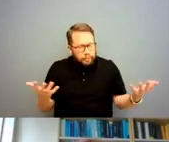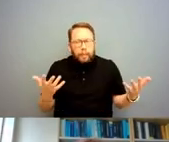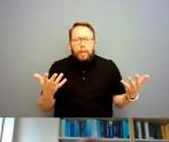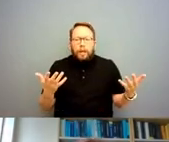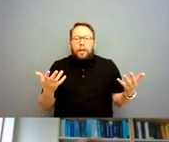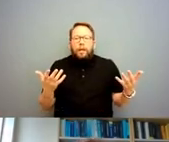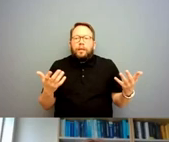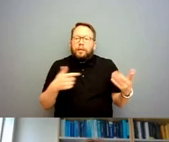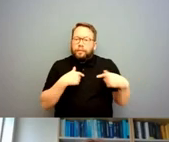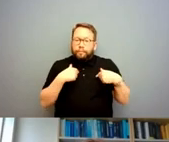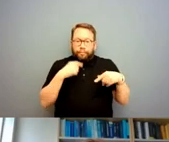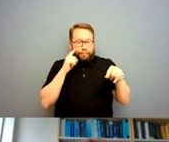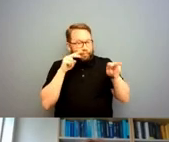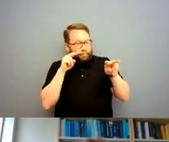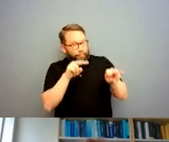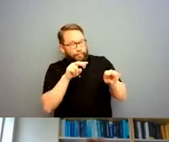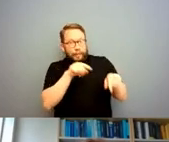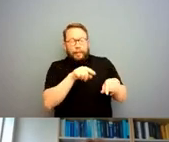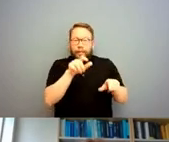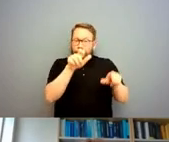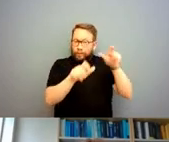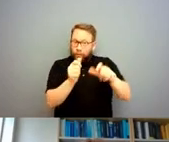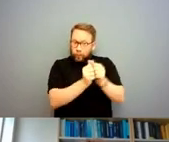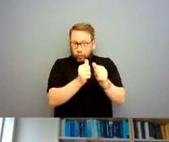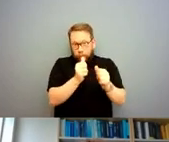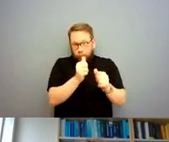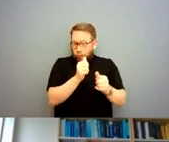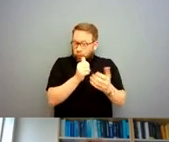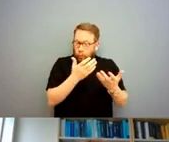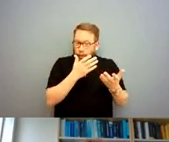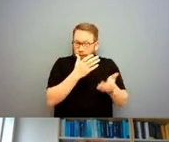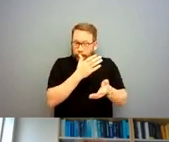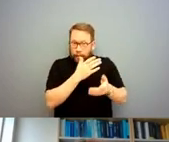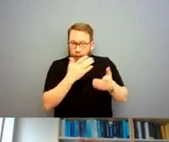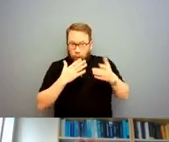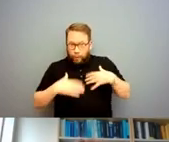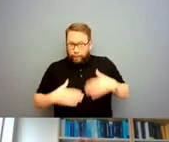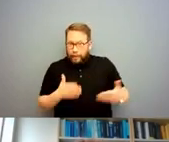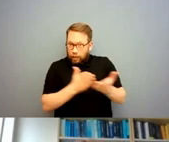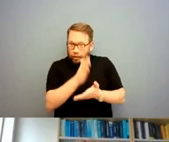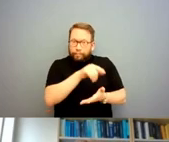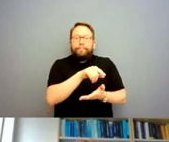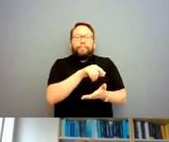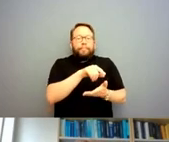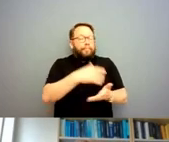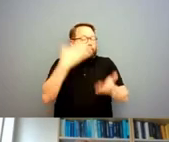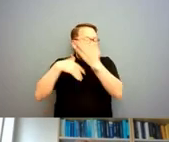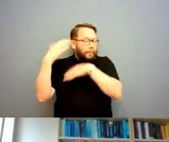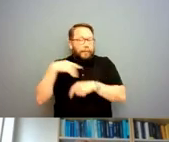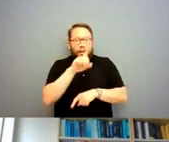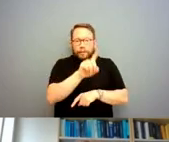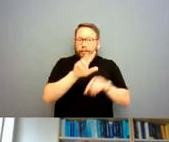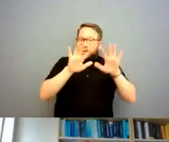the 193 UN member states. And the UPR provides an opportunity for all states to